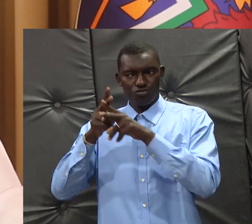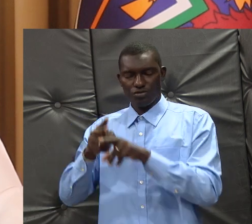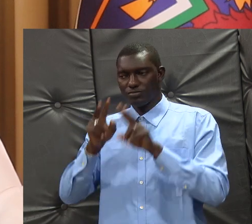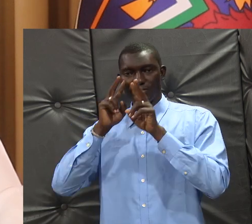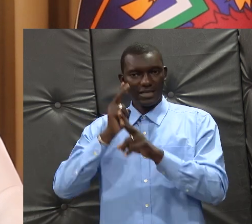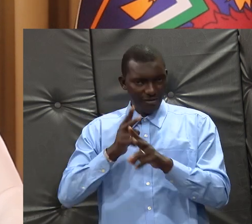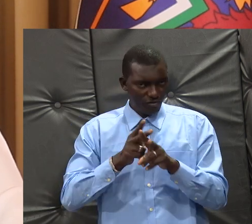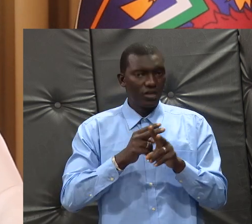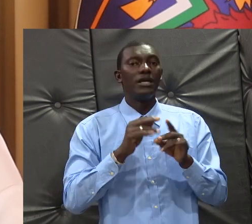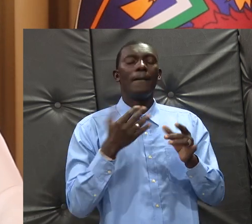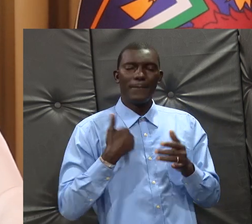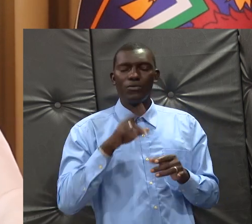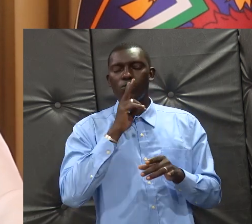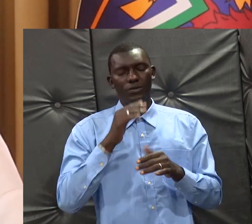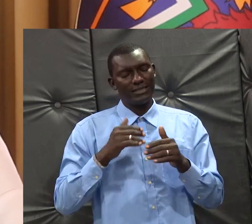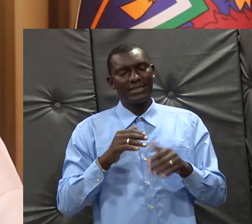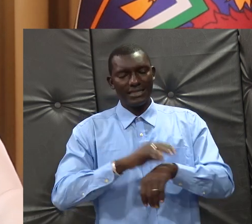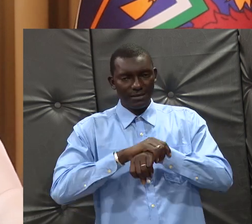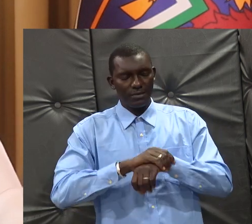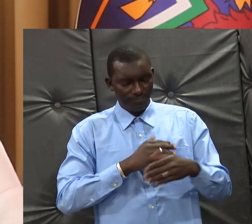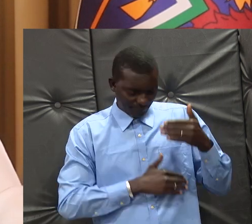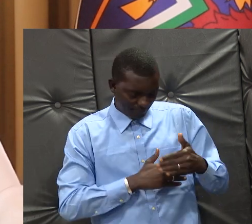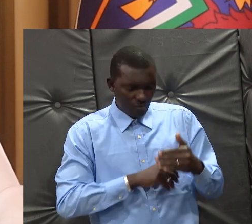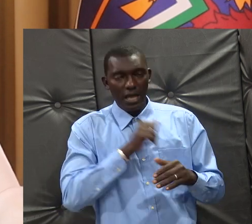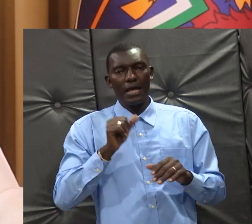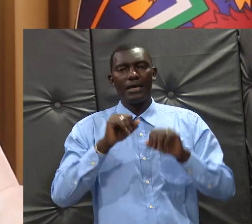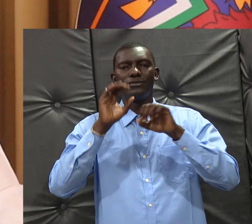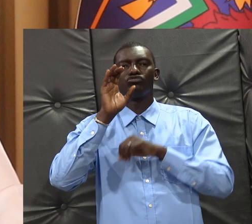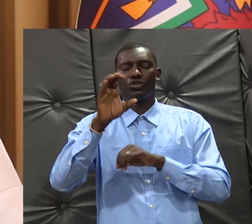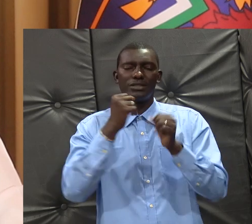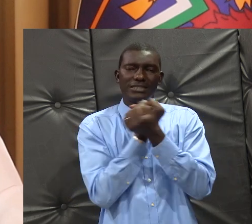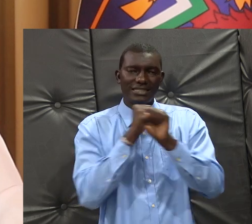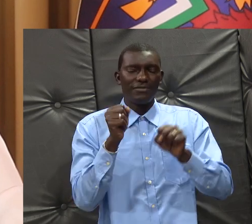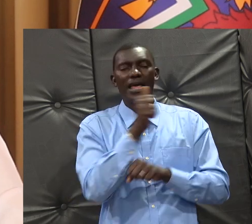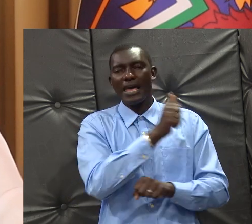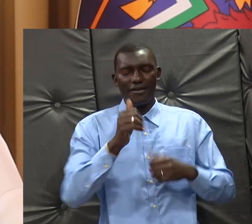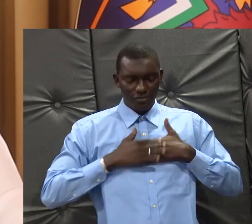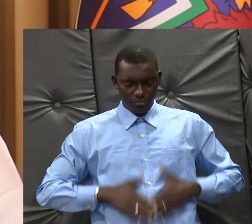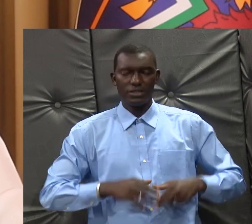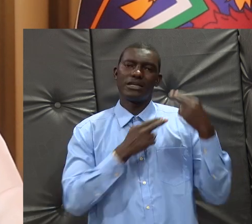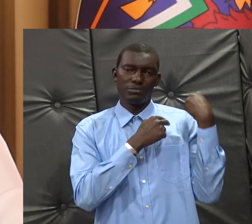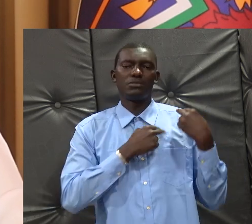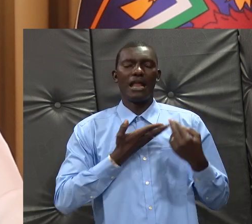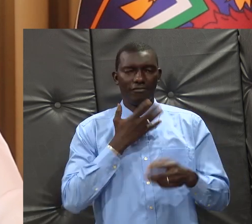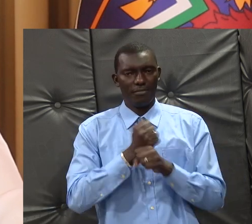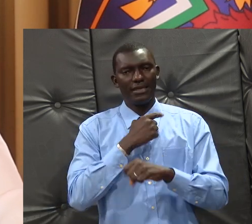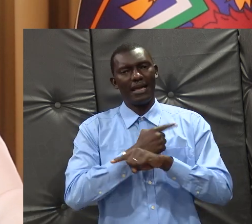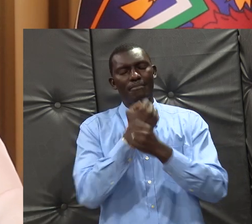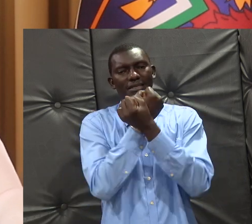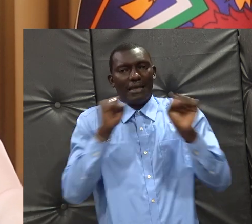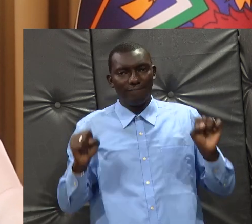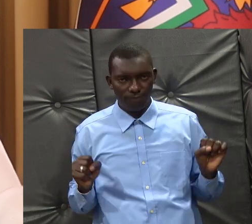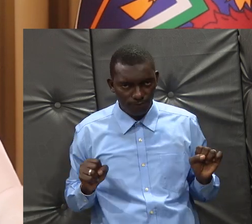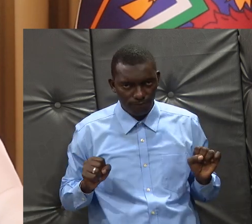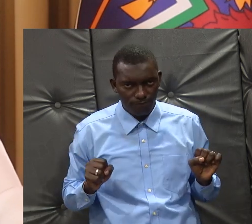Relatedly, tolerance is a key characteristic of Gambian society, which we need to step